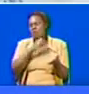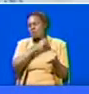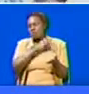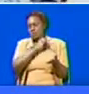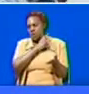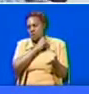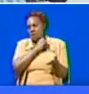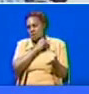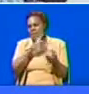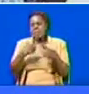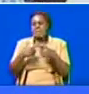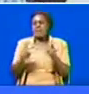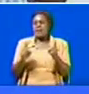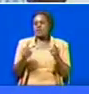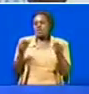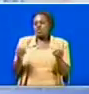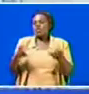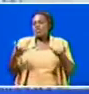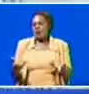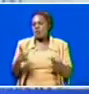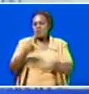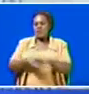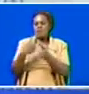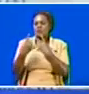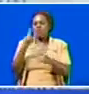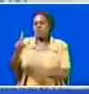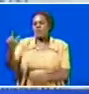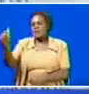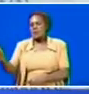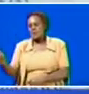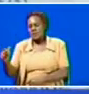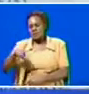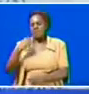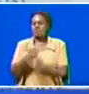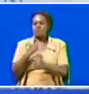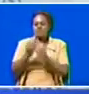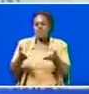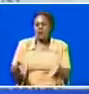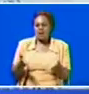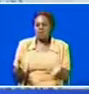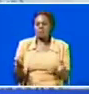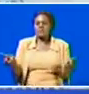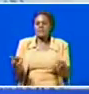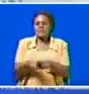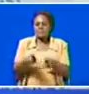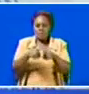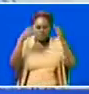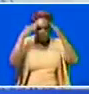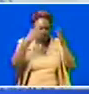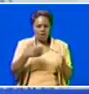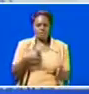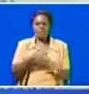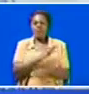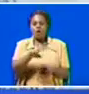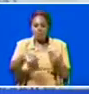and deal with it. But we can only deal with it if we talk to each other. And that's what we're doing now. And we're all committed, all